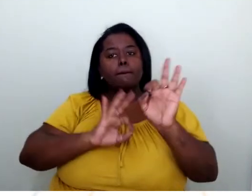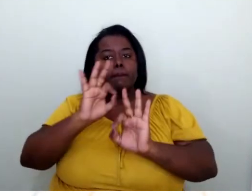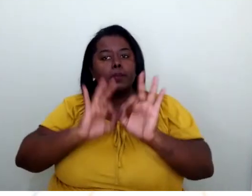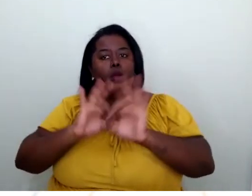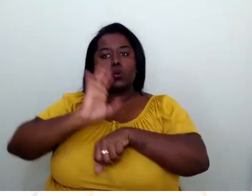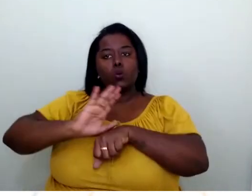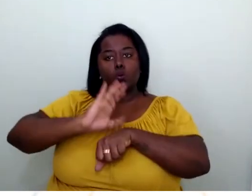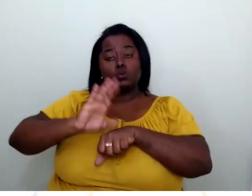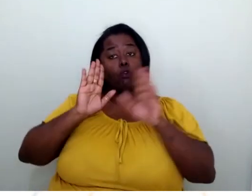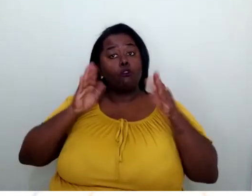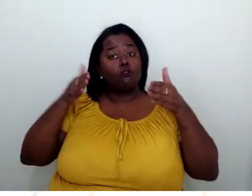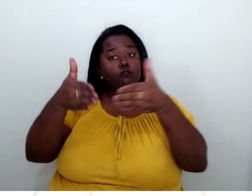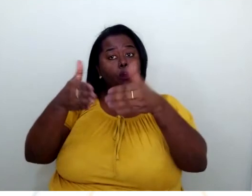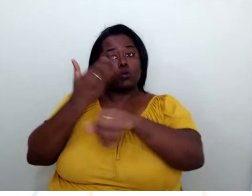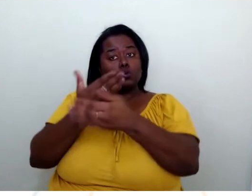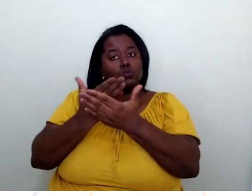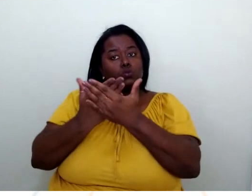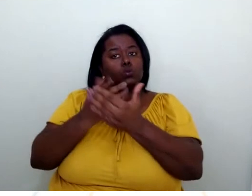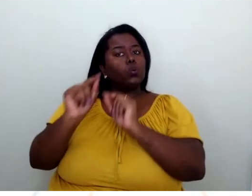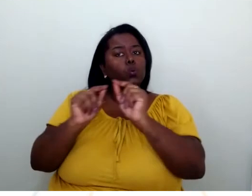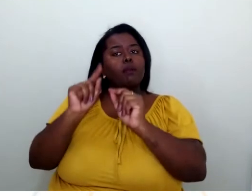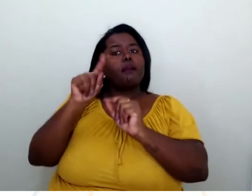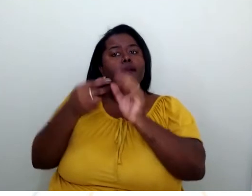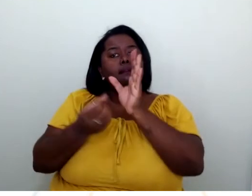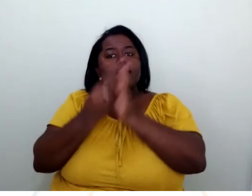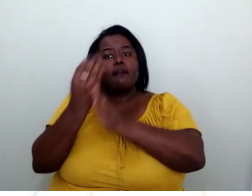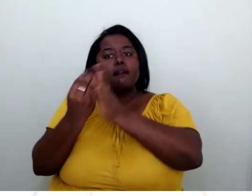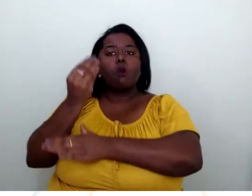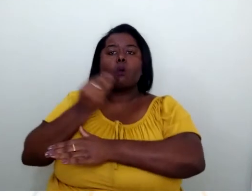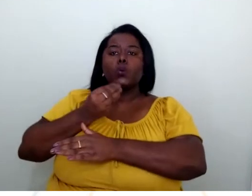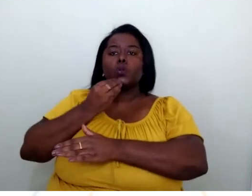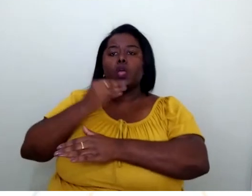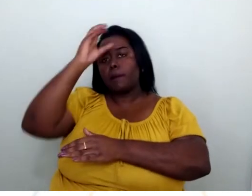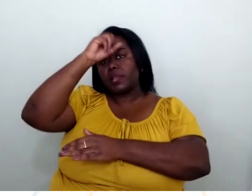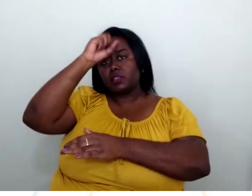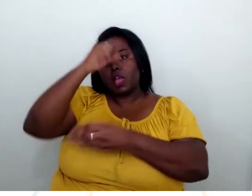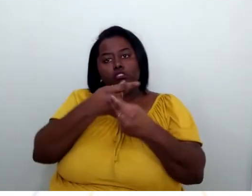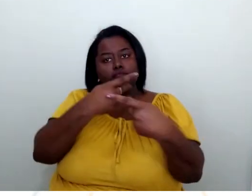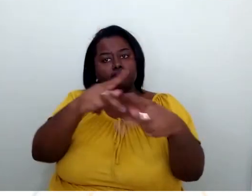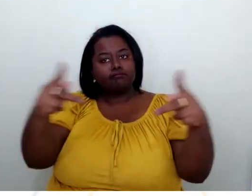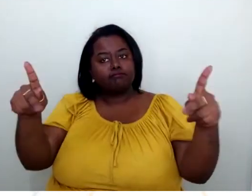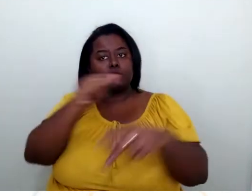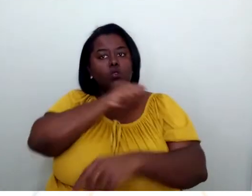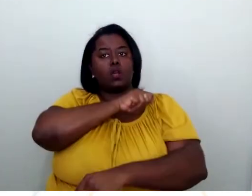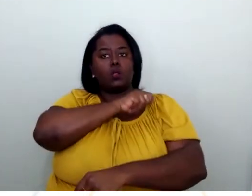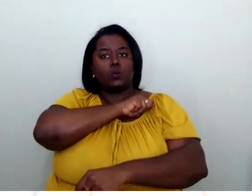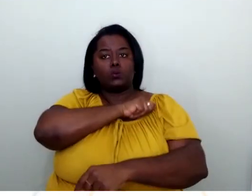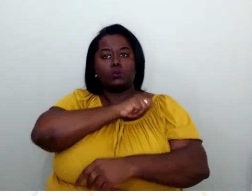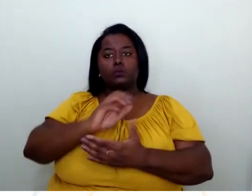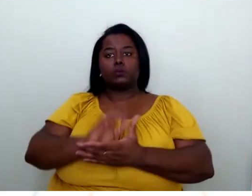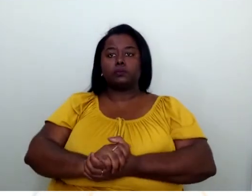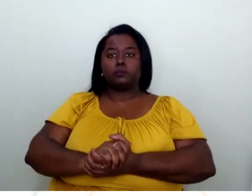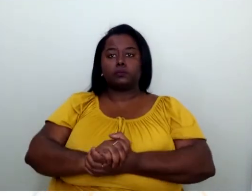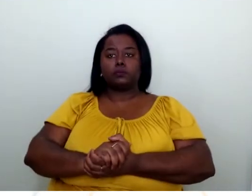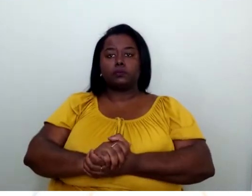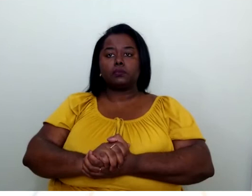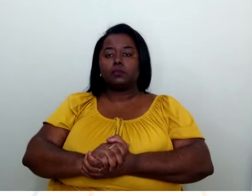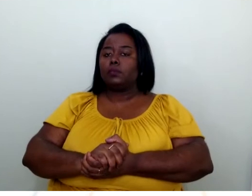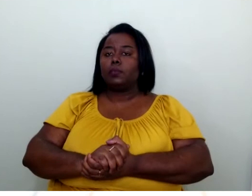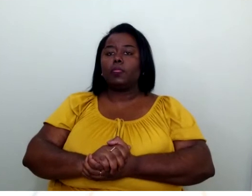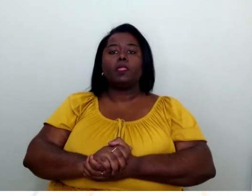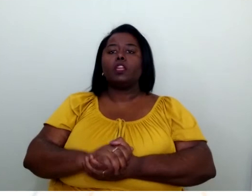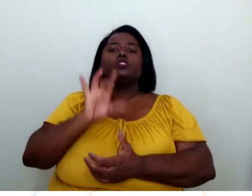In terms of data collection, what we did, 2 online surveys, the Shared Metacognition Survey, which was done at